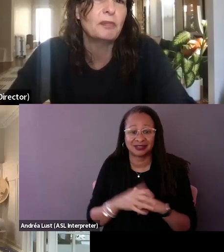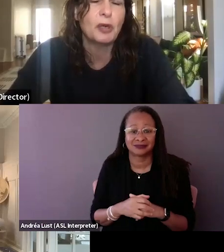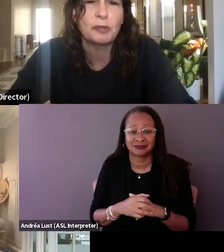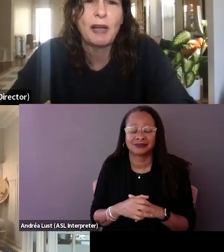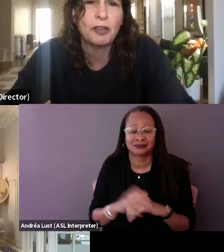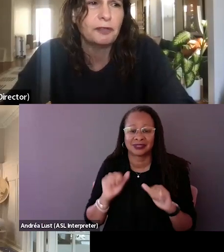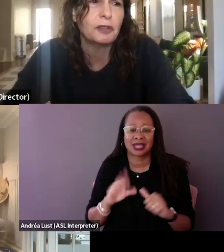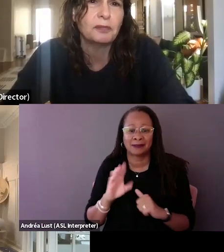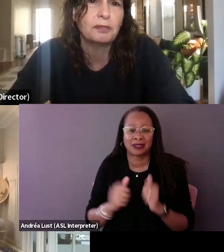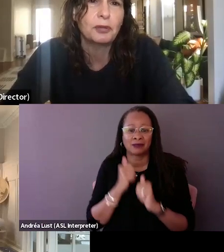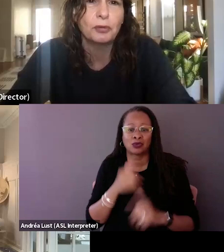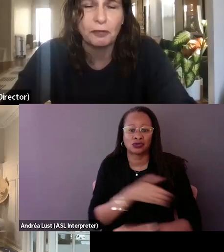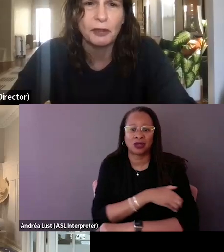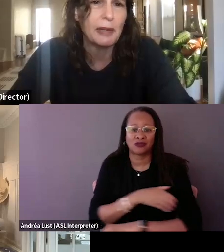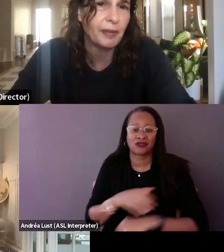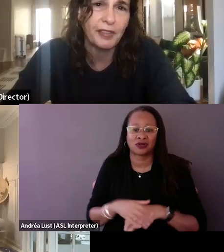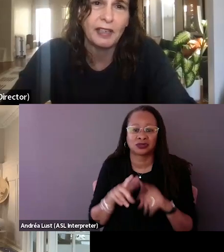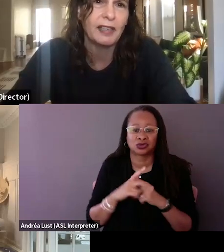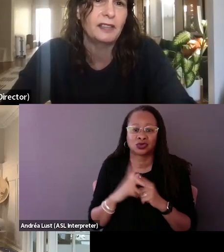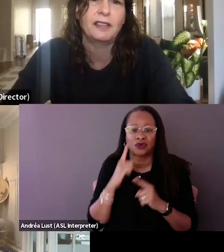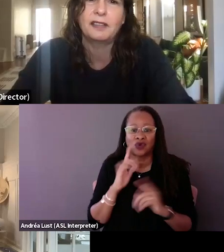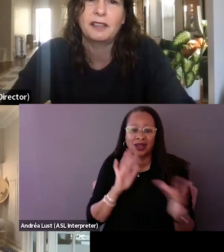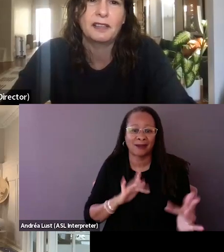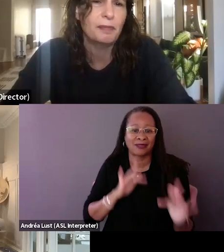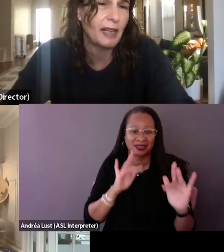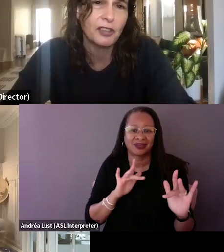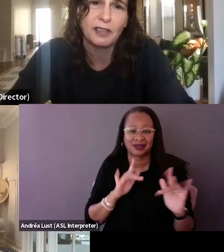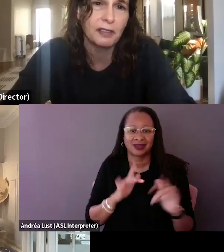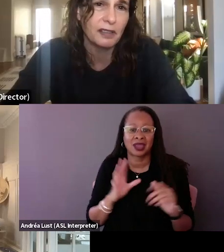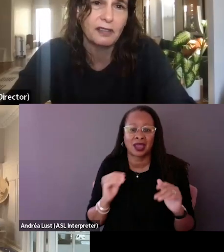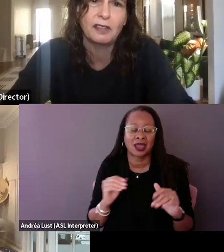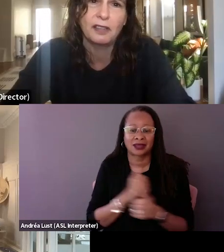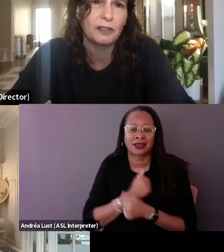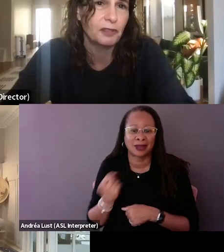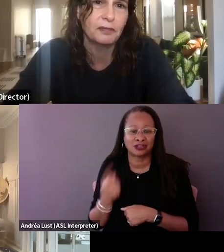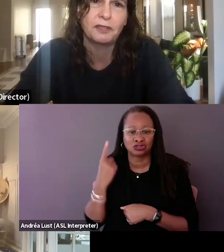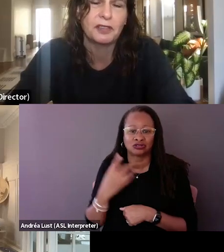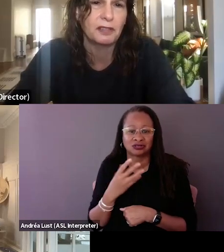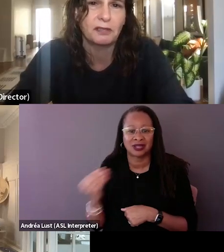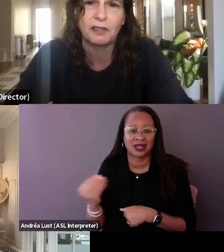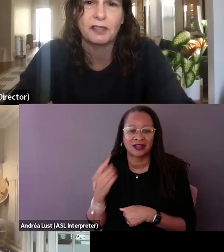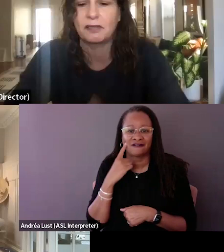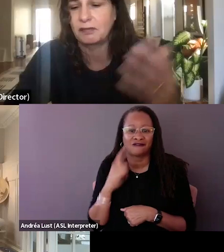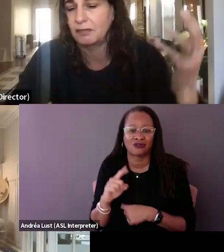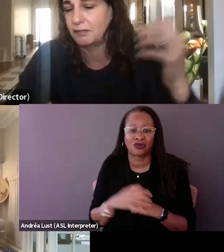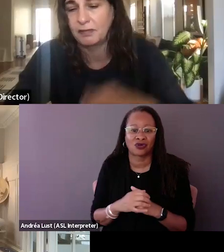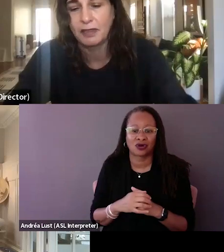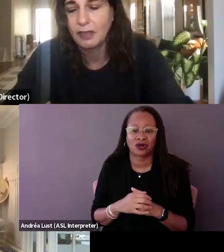can be the most powerful tool for empathy and compassion and for just